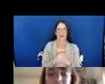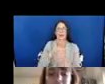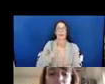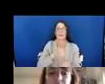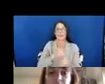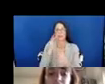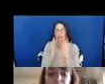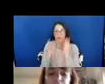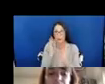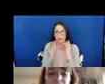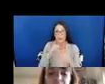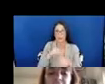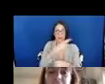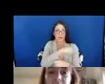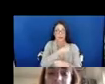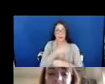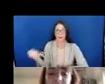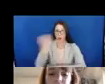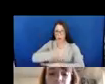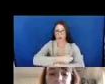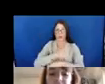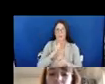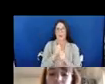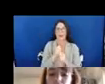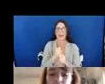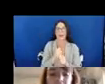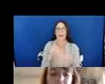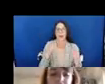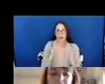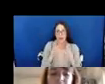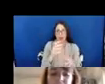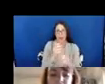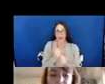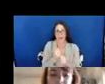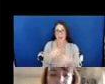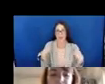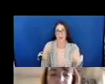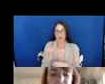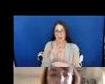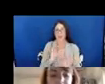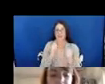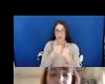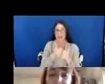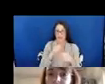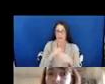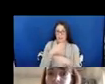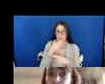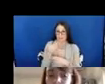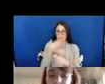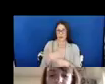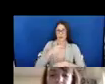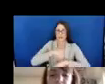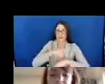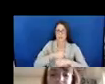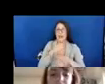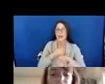and hospital closures make accessing in-person healthcare challenging in the best of times. Add to that the travel